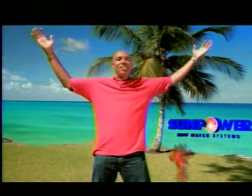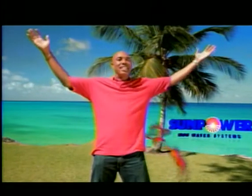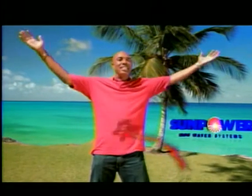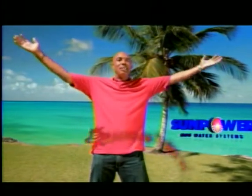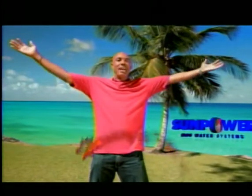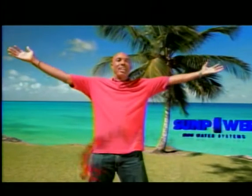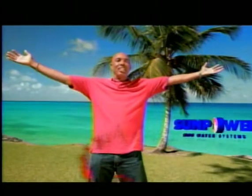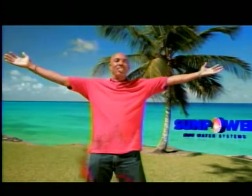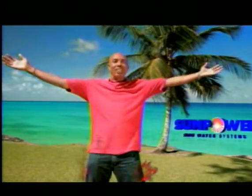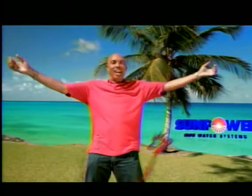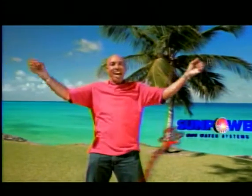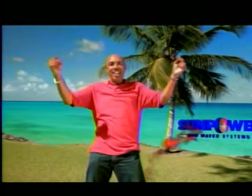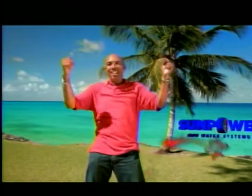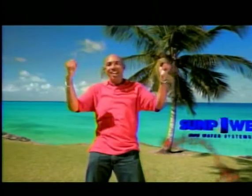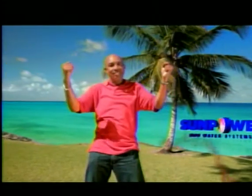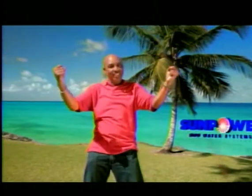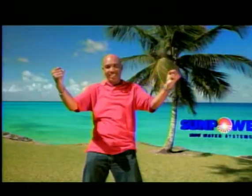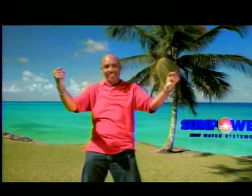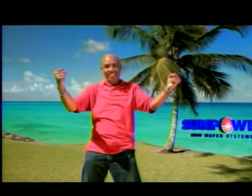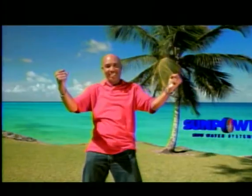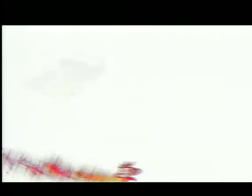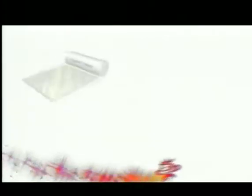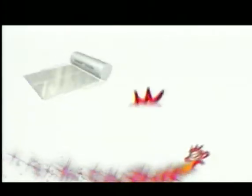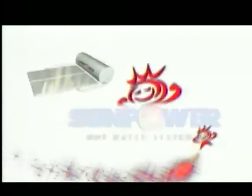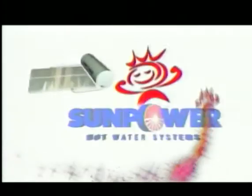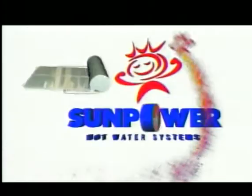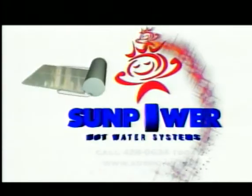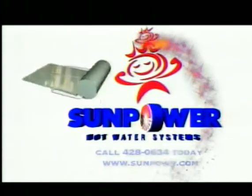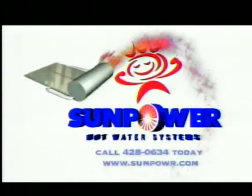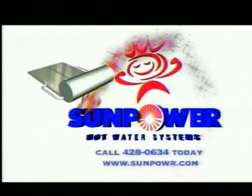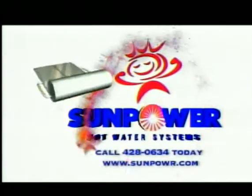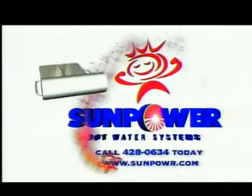Sunshine reigns in my country. I love it.